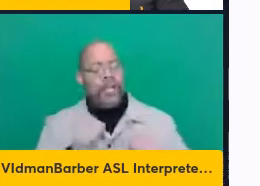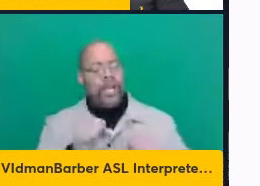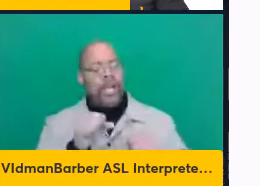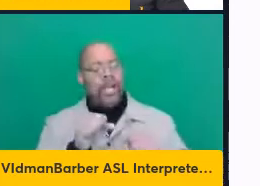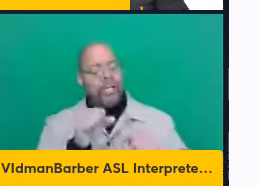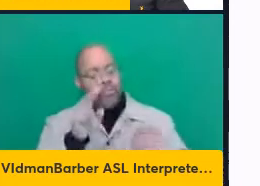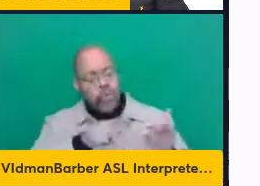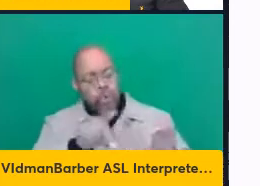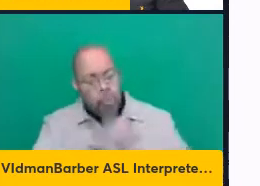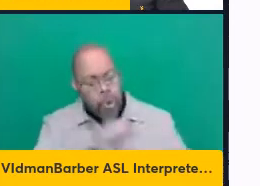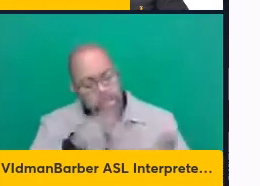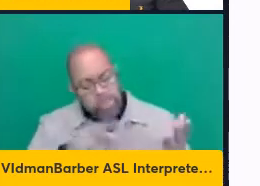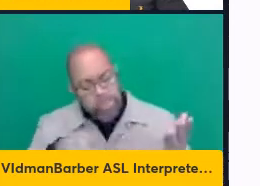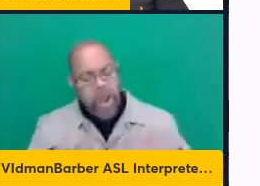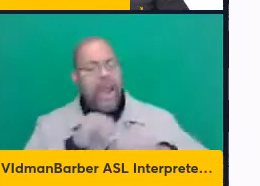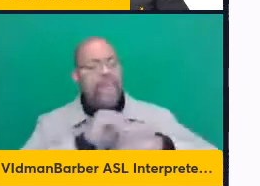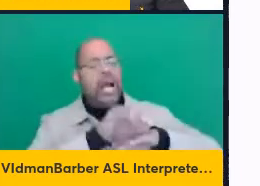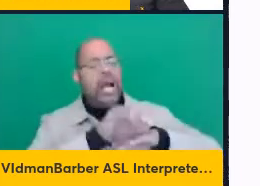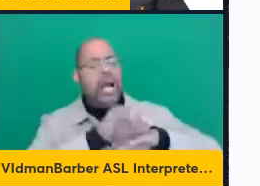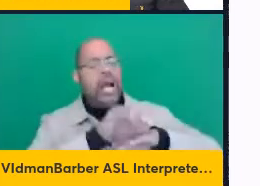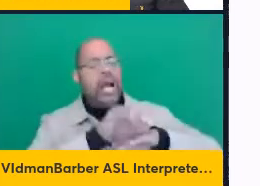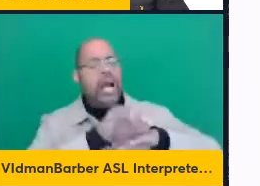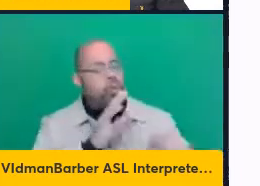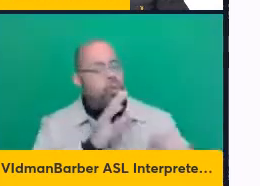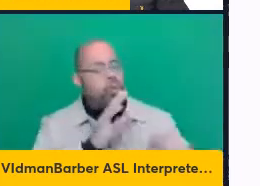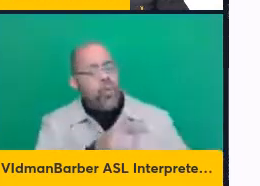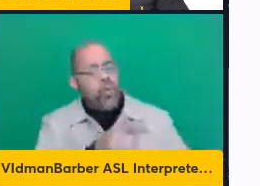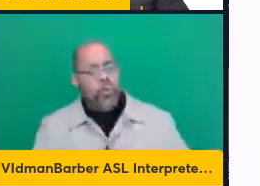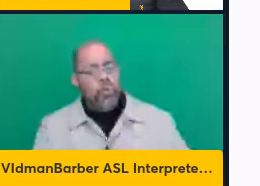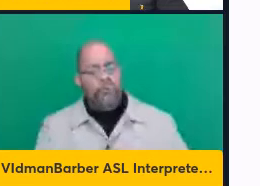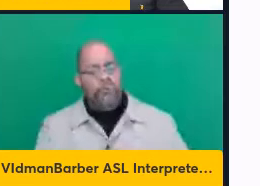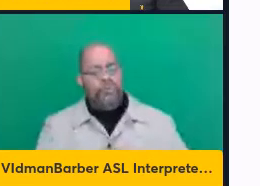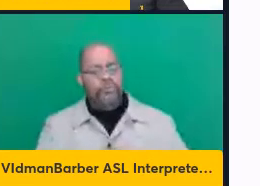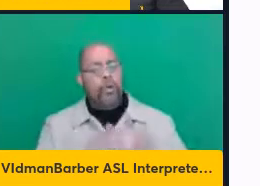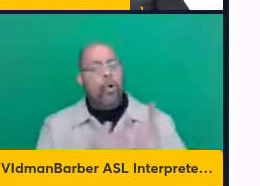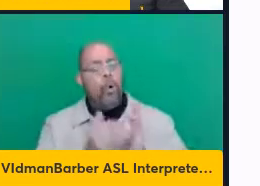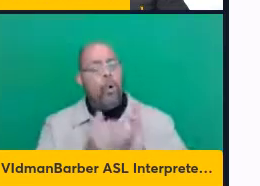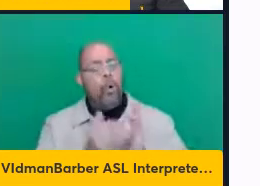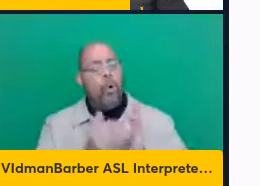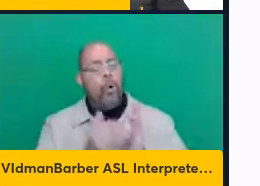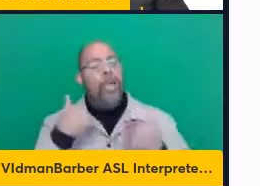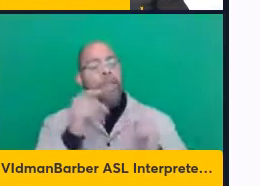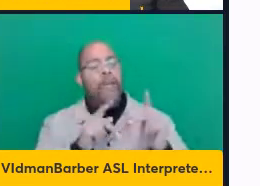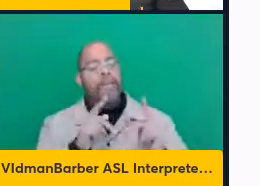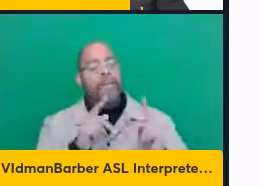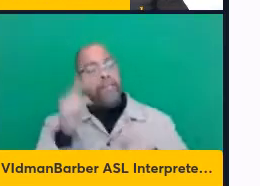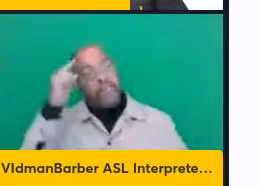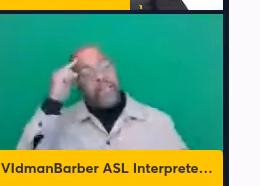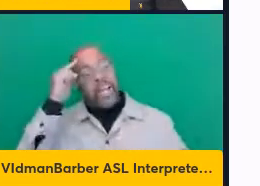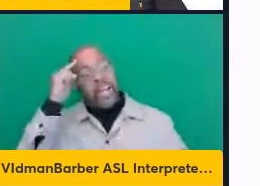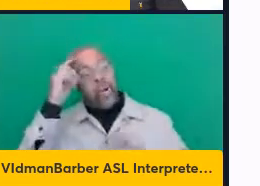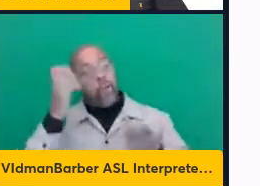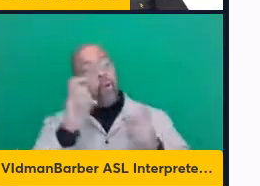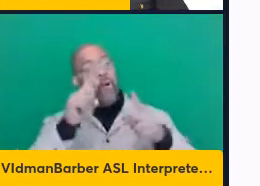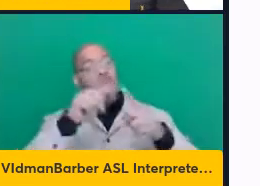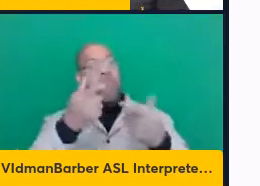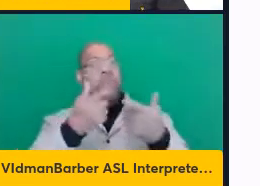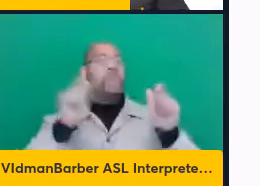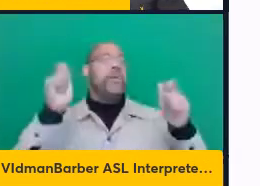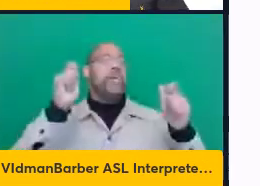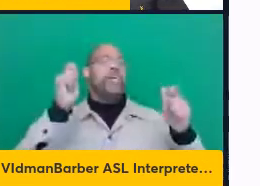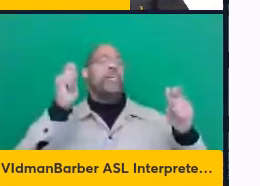your work, who can advise you, who can talk to you. Often young people think that they want to go for the biggest